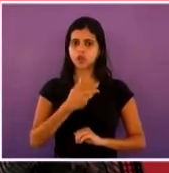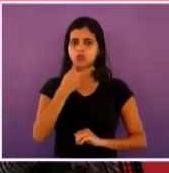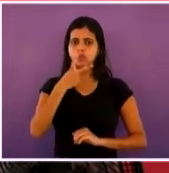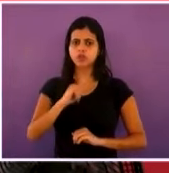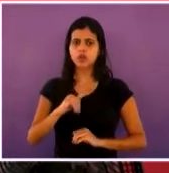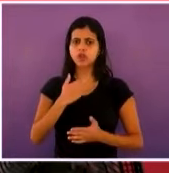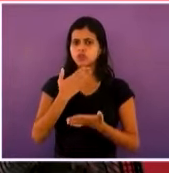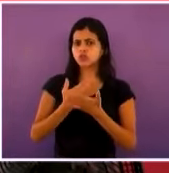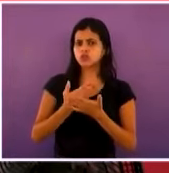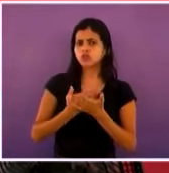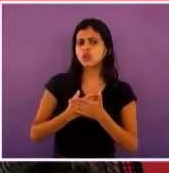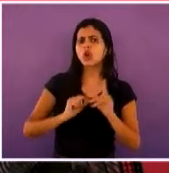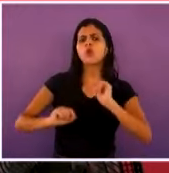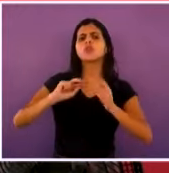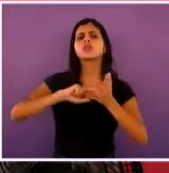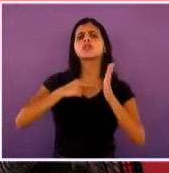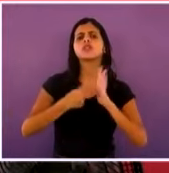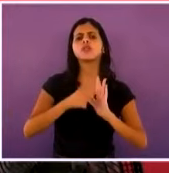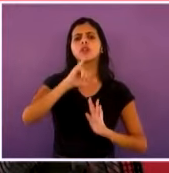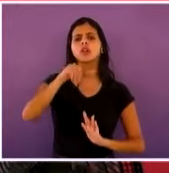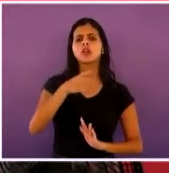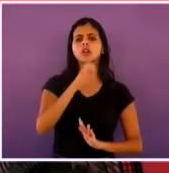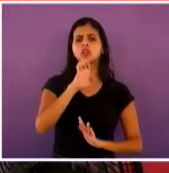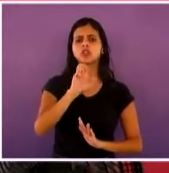daqui pouco o que isso significa.